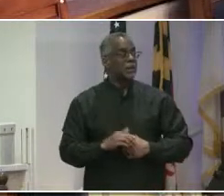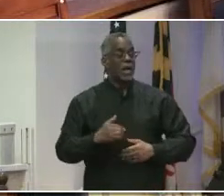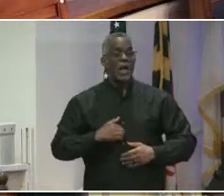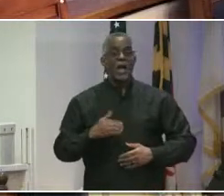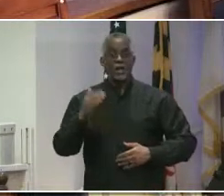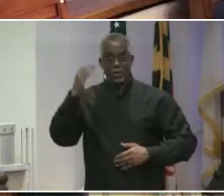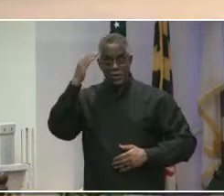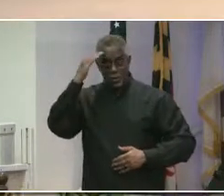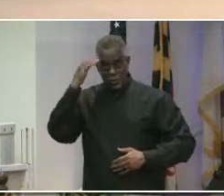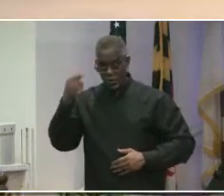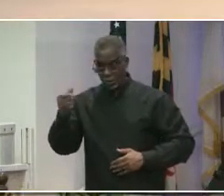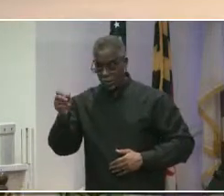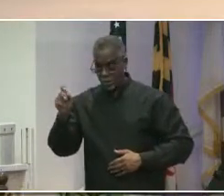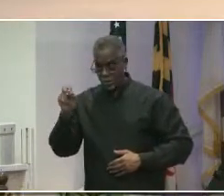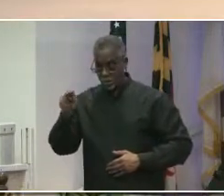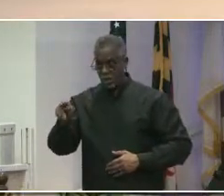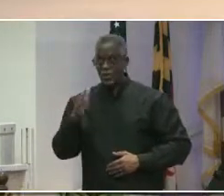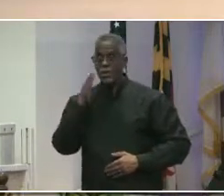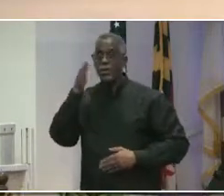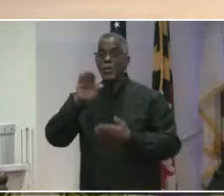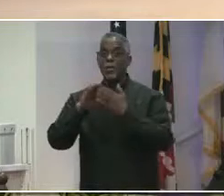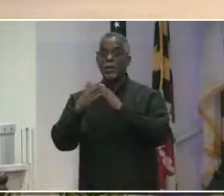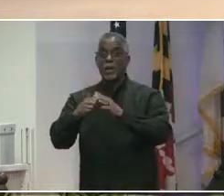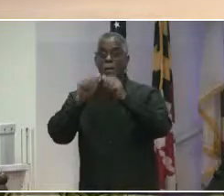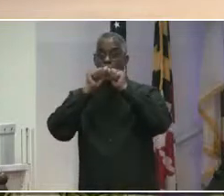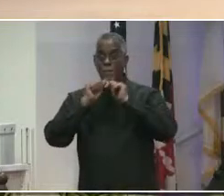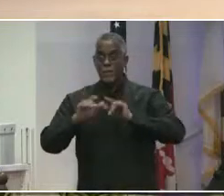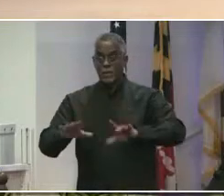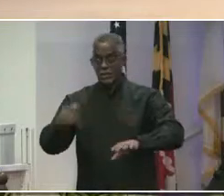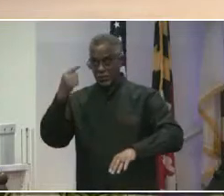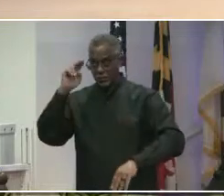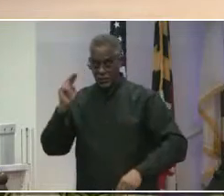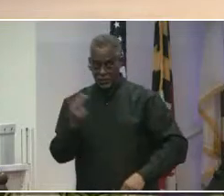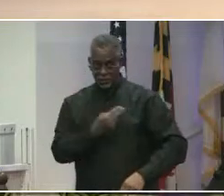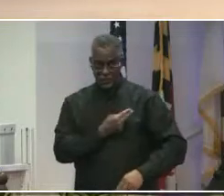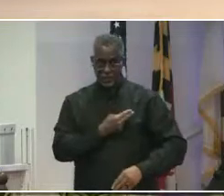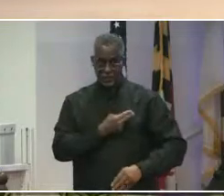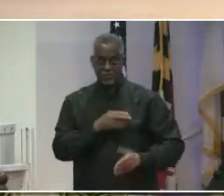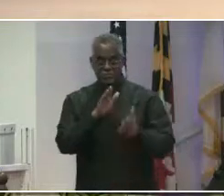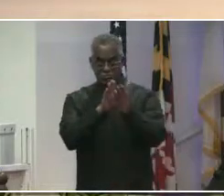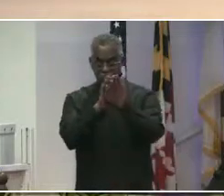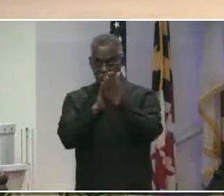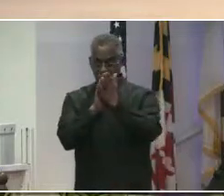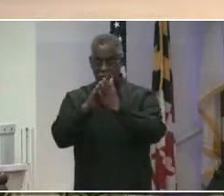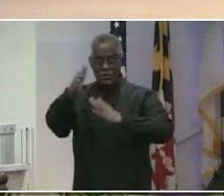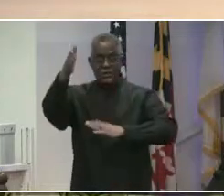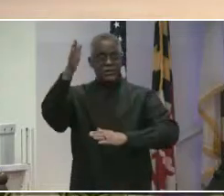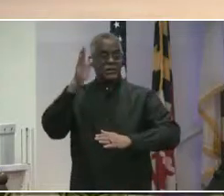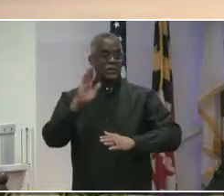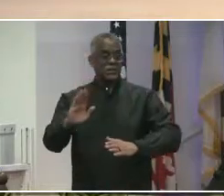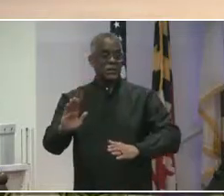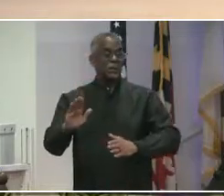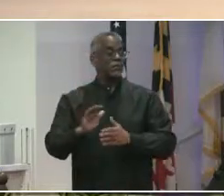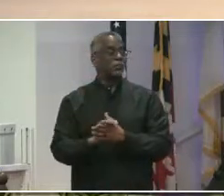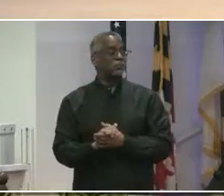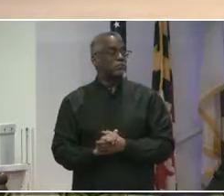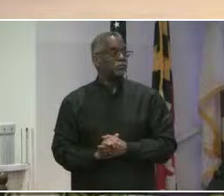blessing. Amen. Give God a hand clap of praise. Y'all didn't clap on your blessing. Don't sleep on your